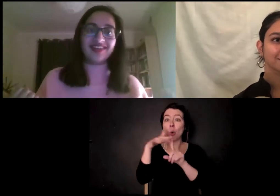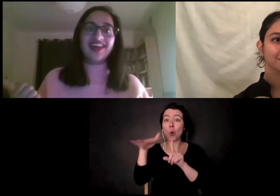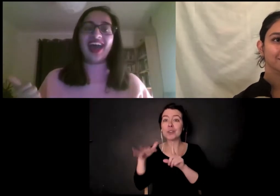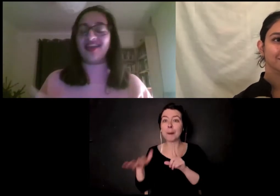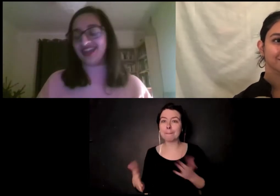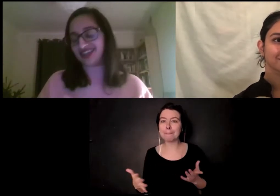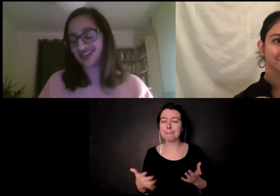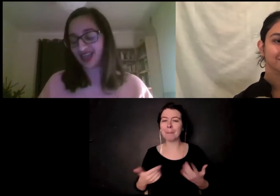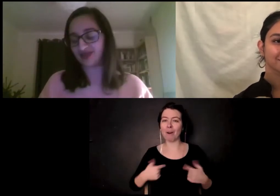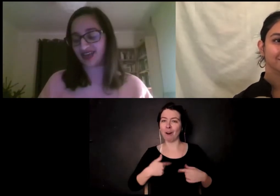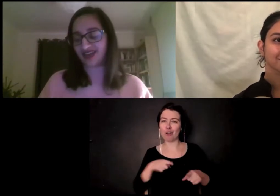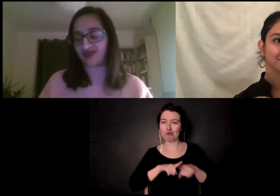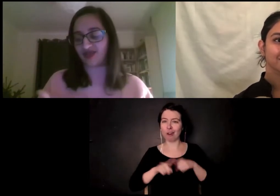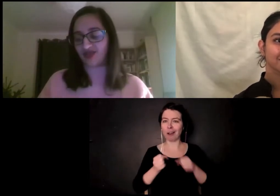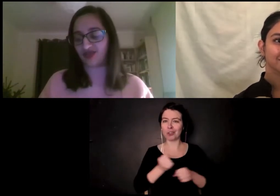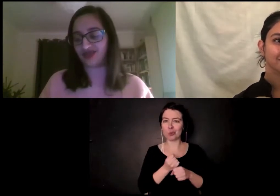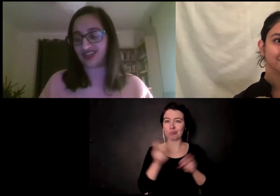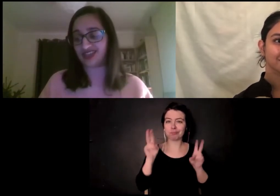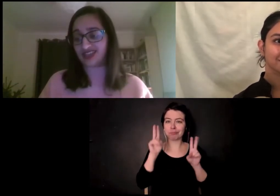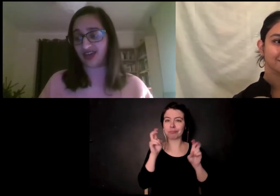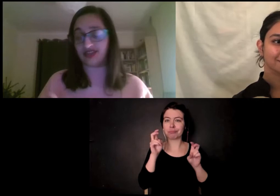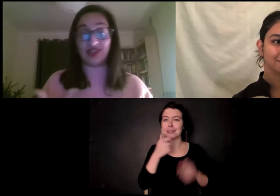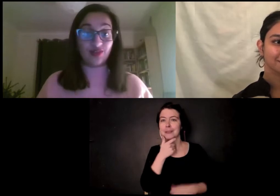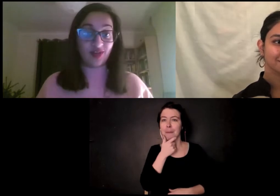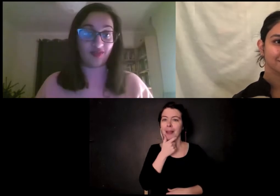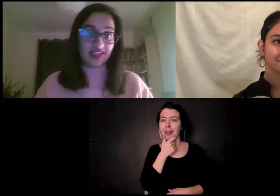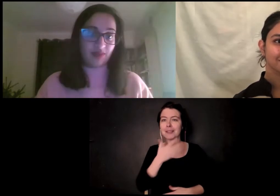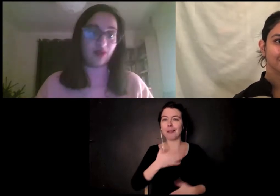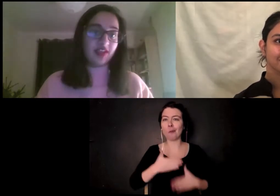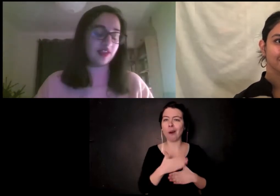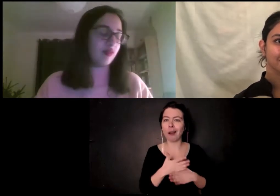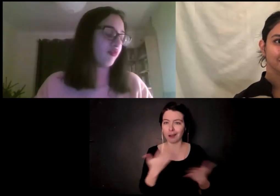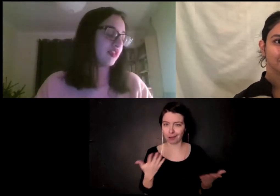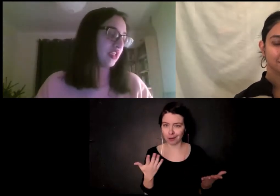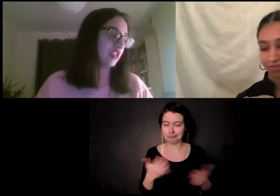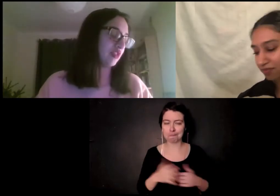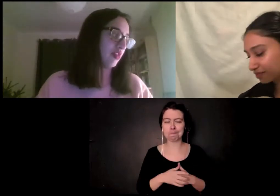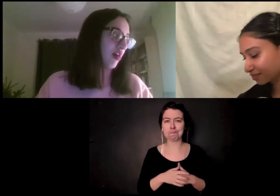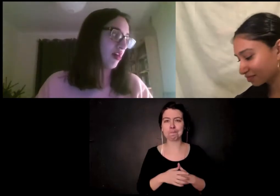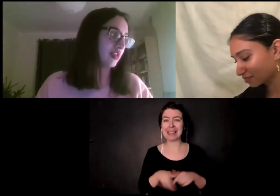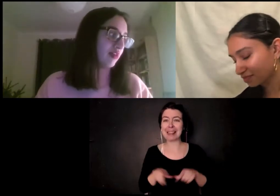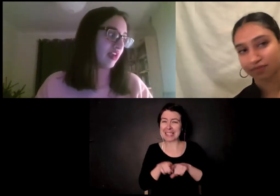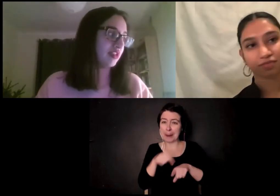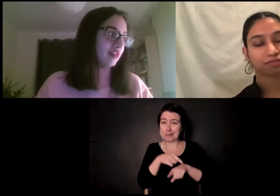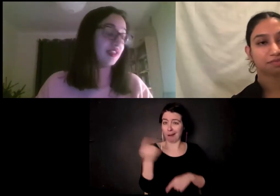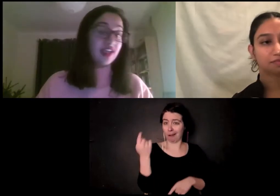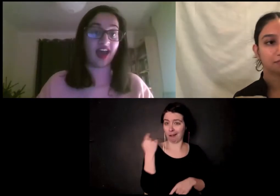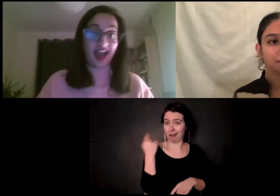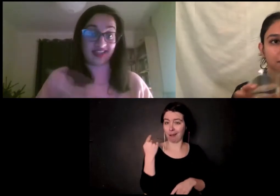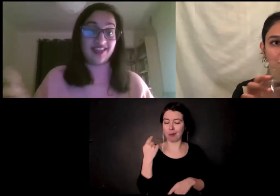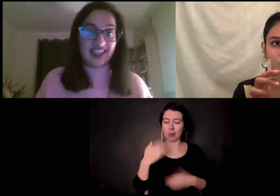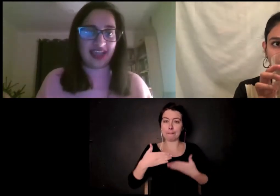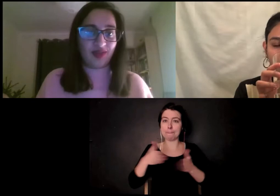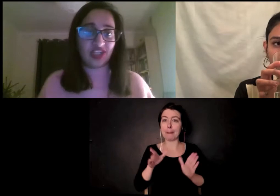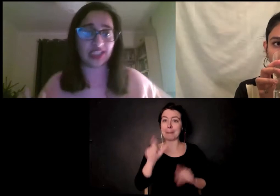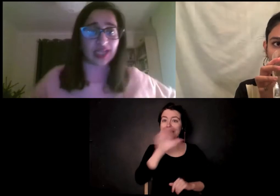work. And then at the same time, there were all these public Zoom conversations with art directors